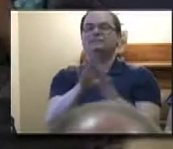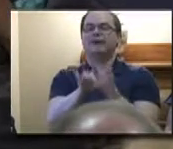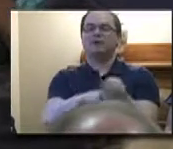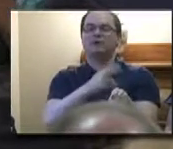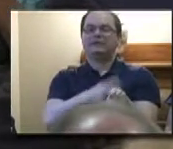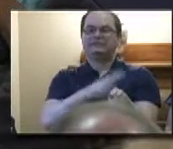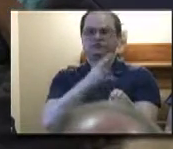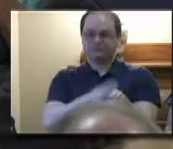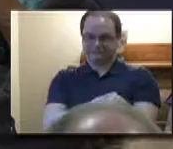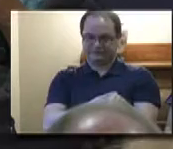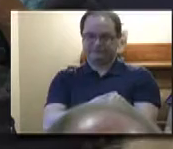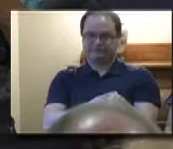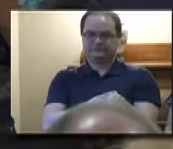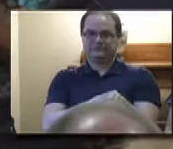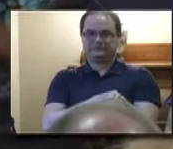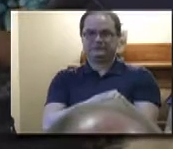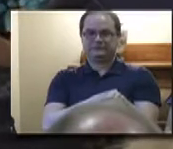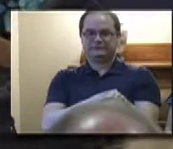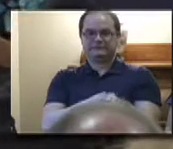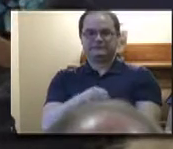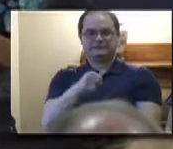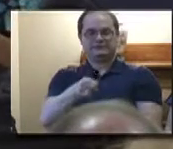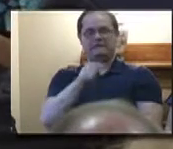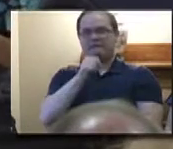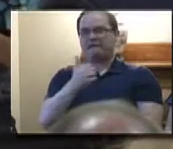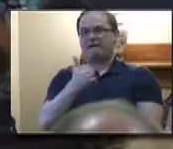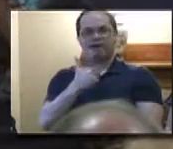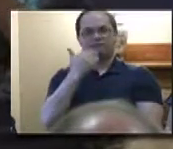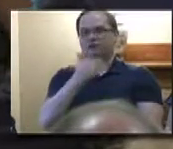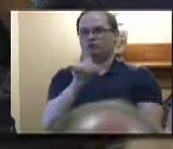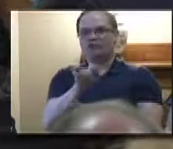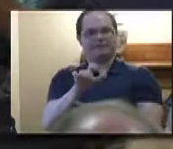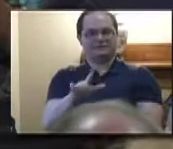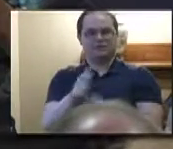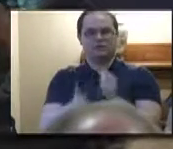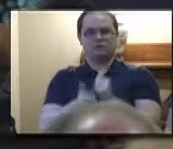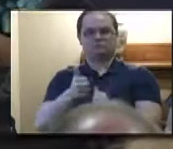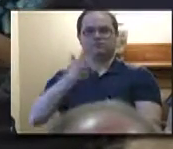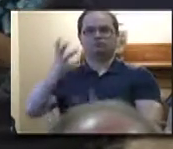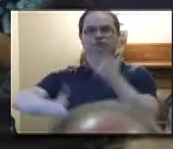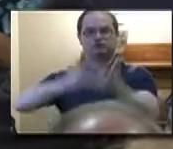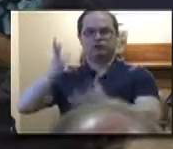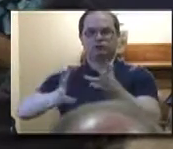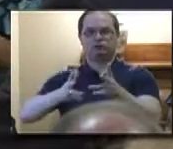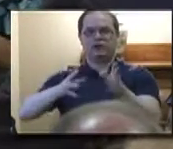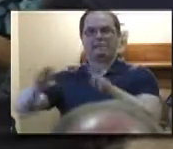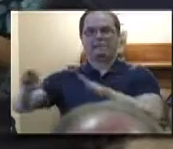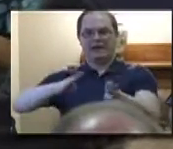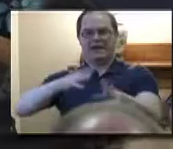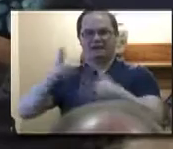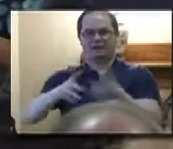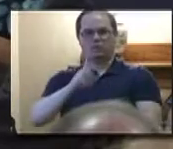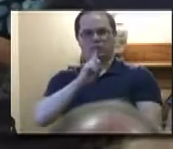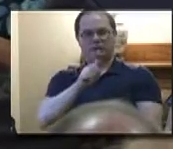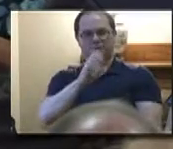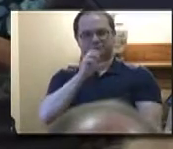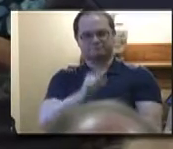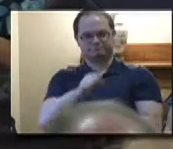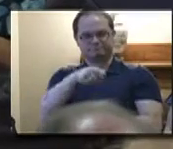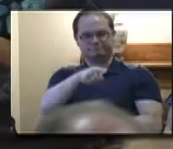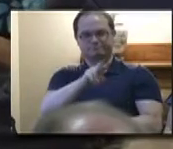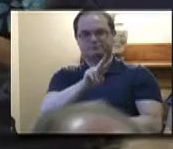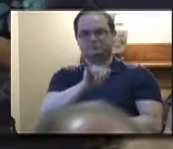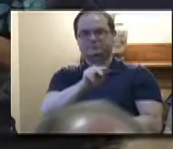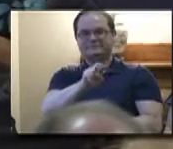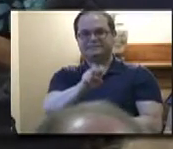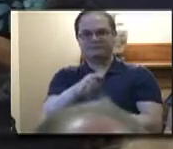used he didn't have very good ASL. It was mostly gestures and acting out, very primitive kind of language. His